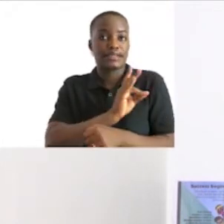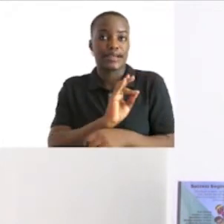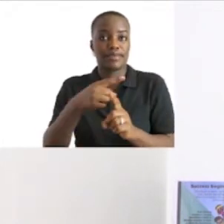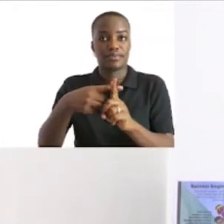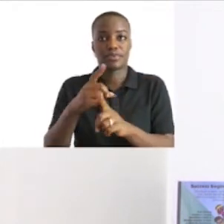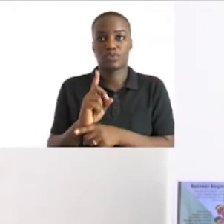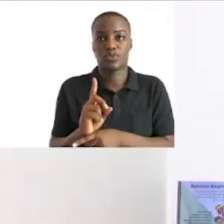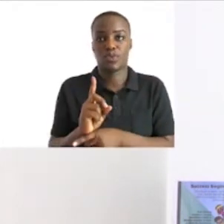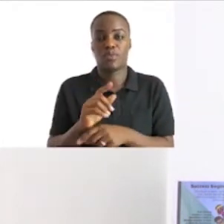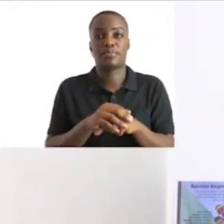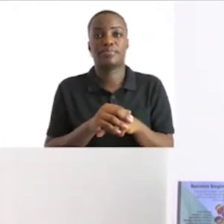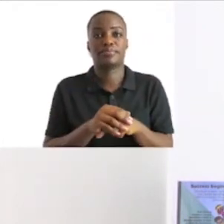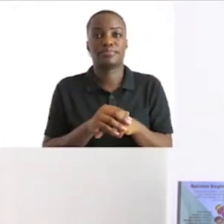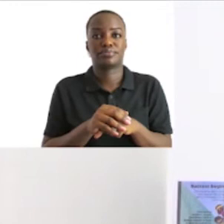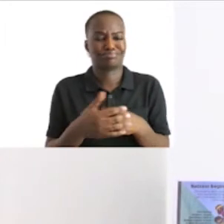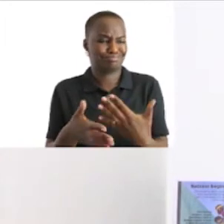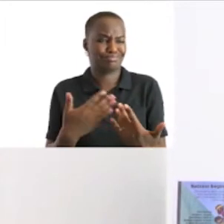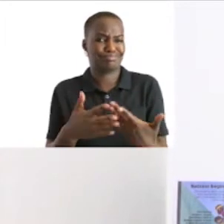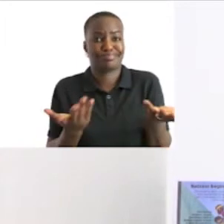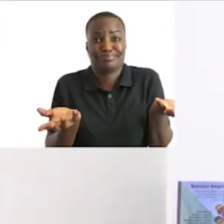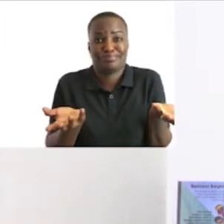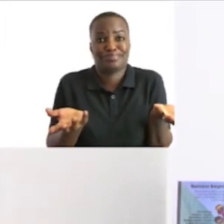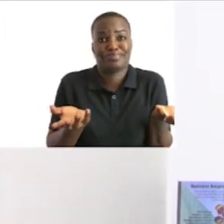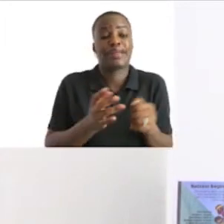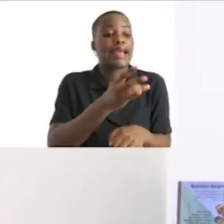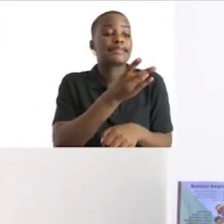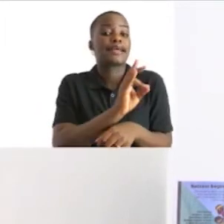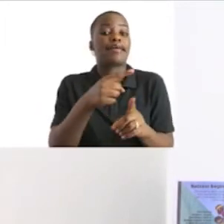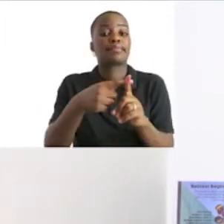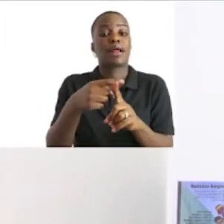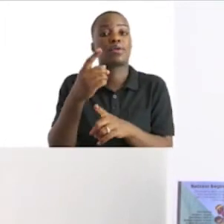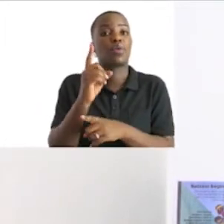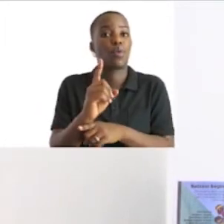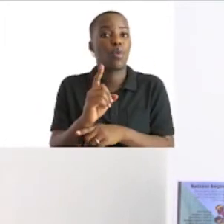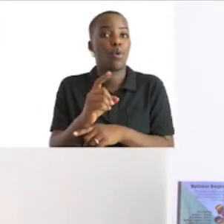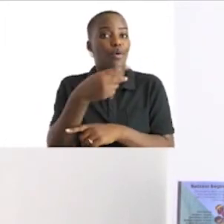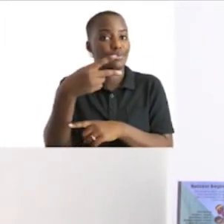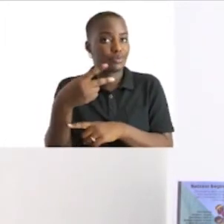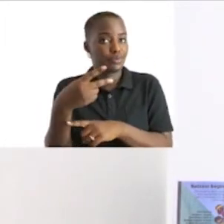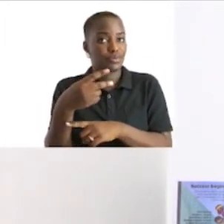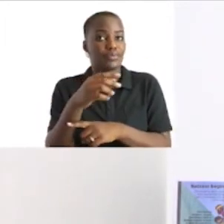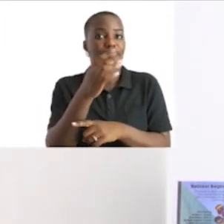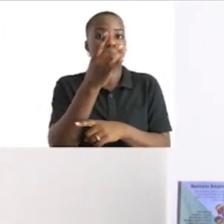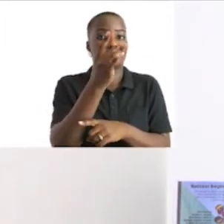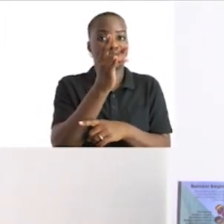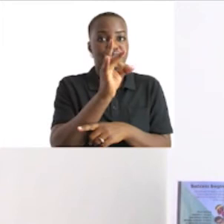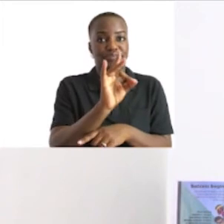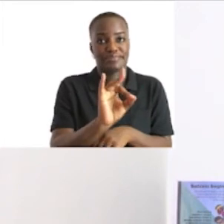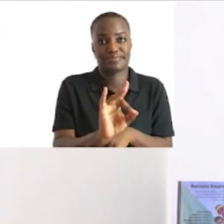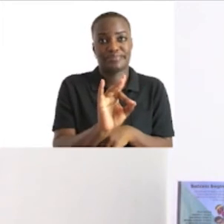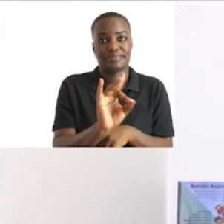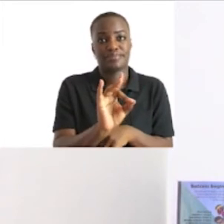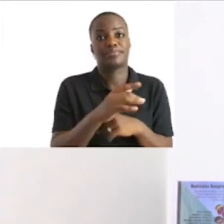1. And that is very simple. 7 plus 1 equals 8. So we put our 8